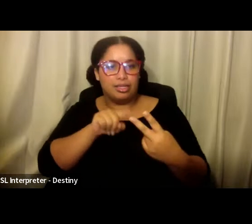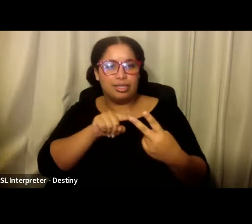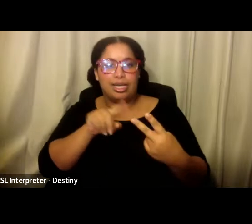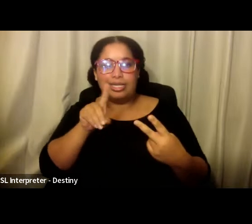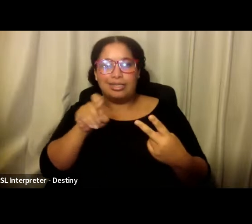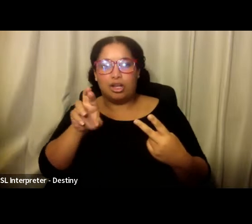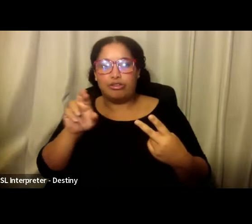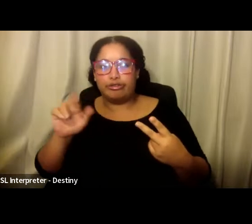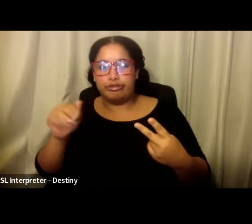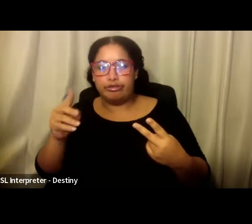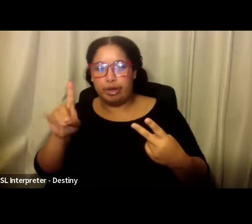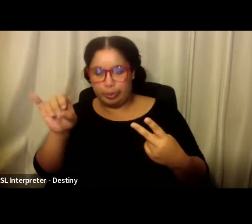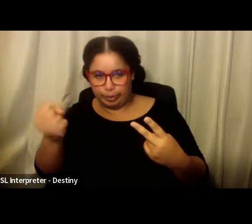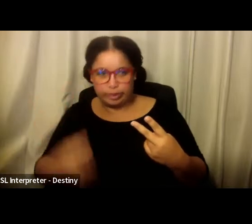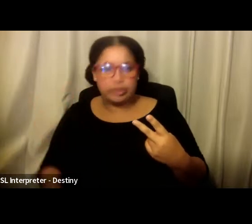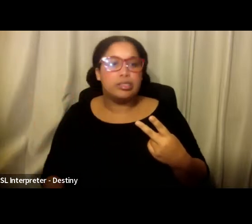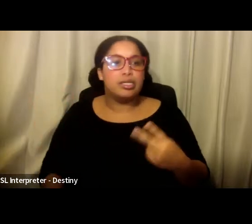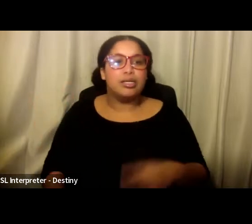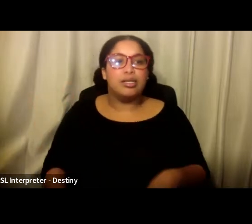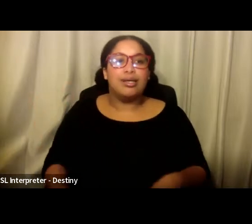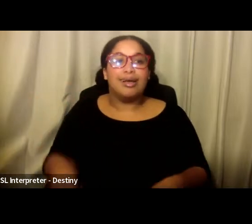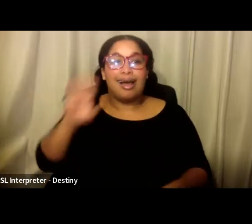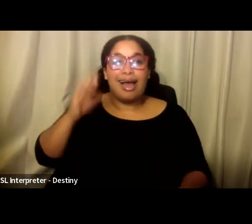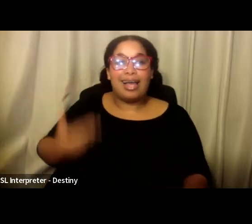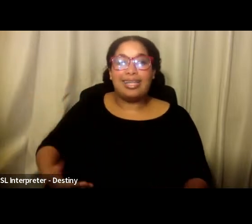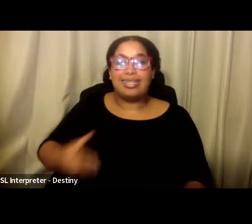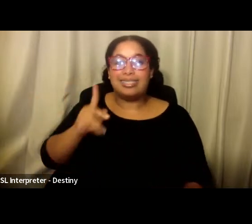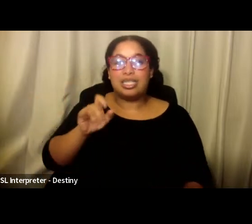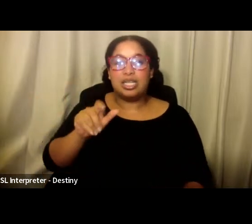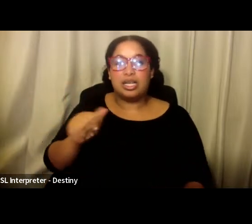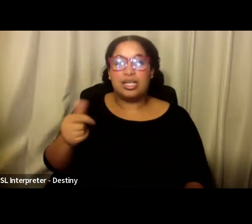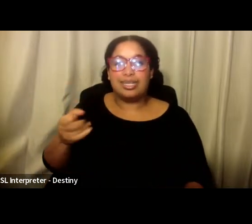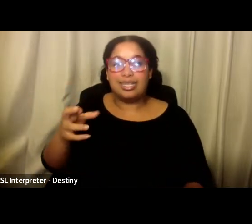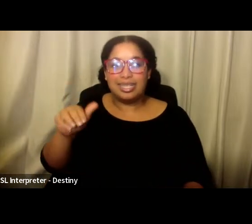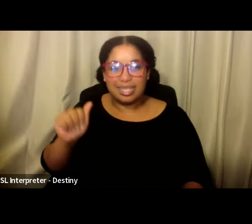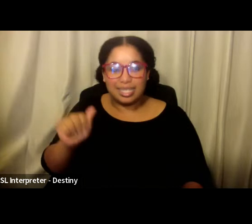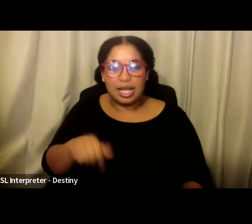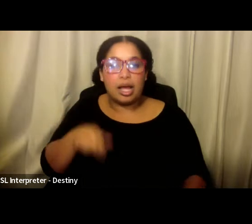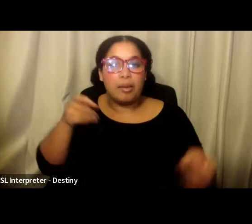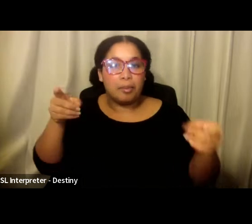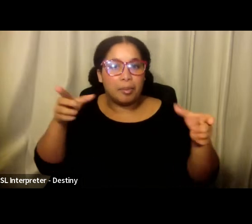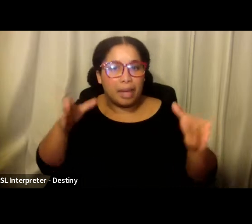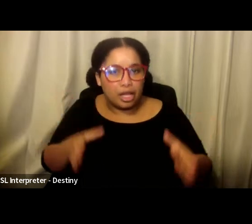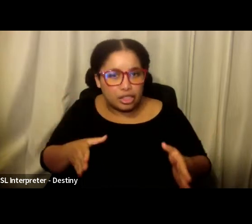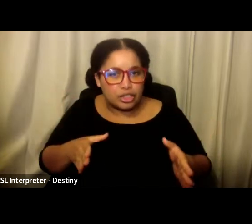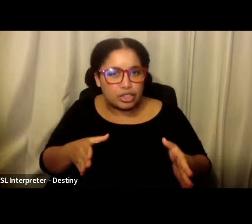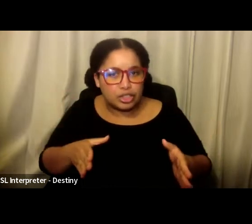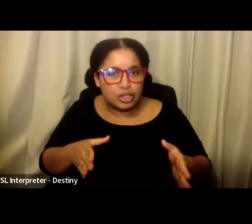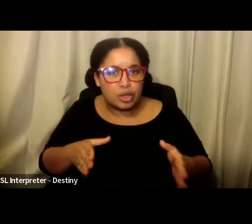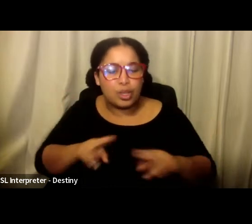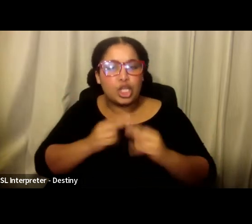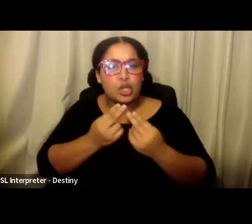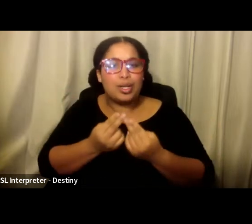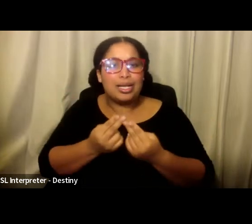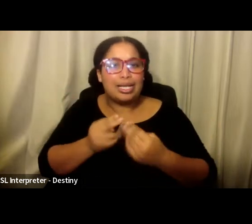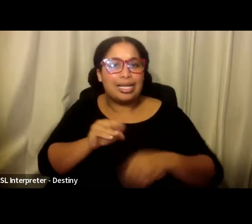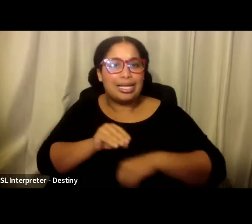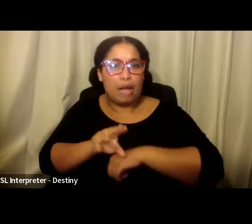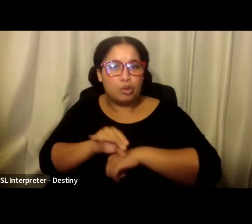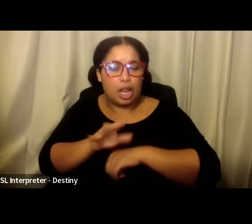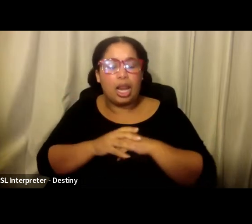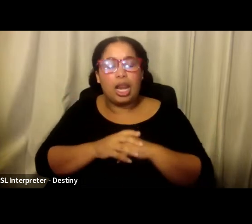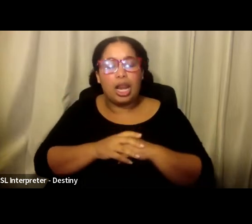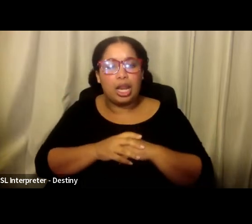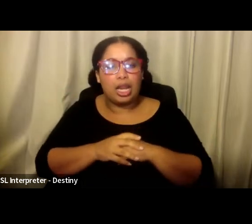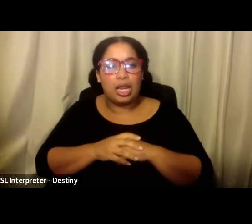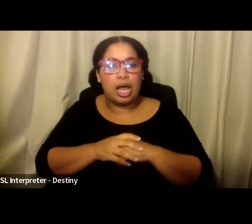Hi there. This is Carla Guerra, Policy and Advocacy Manager at the Unity Council. I'm just